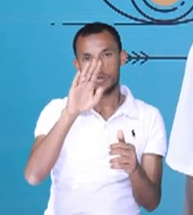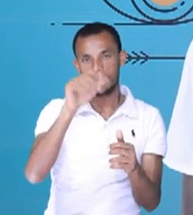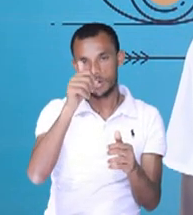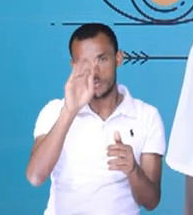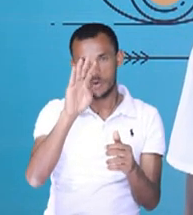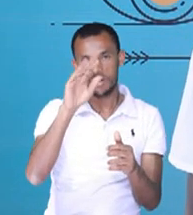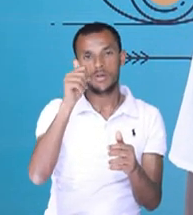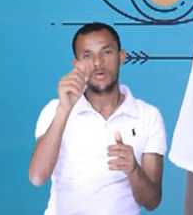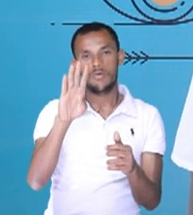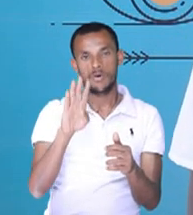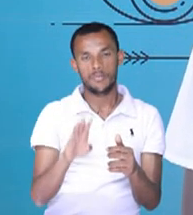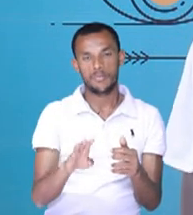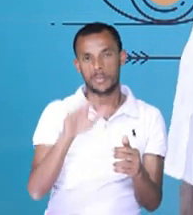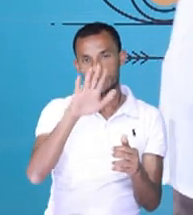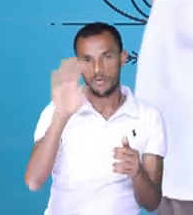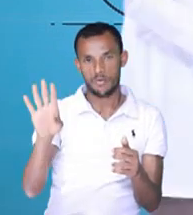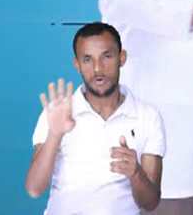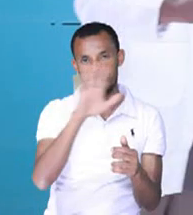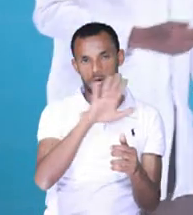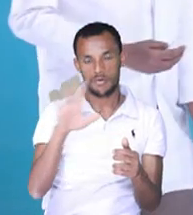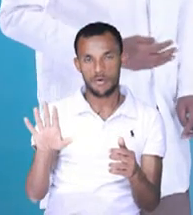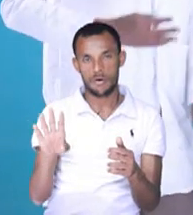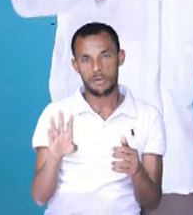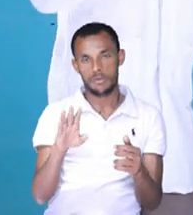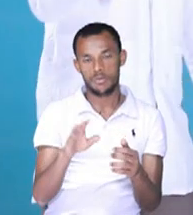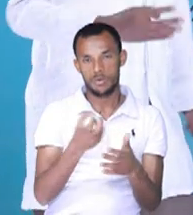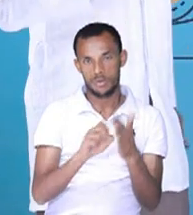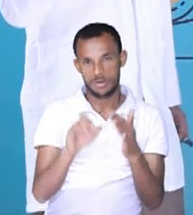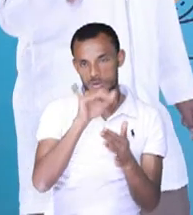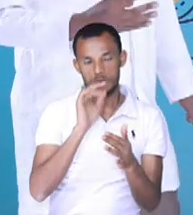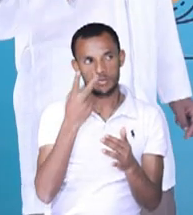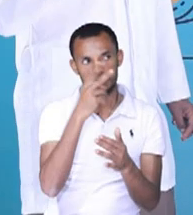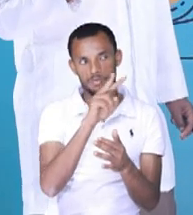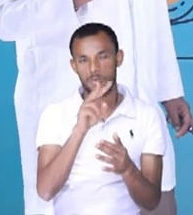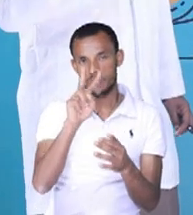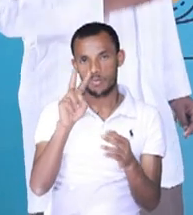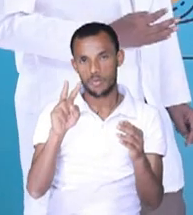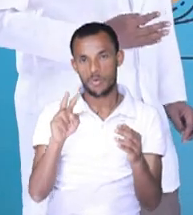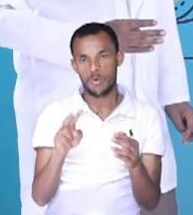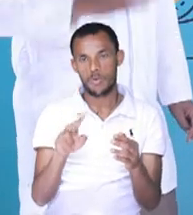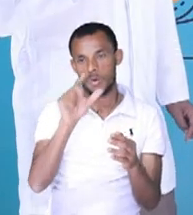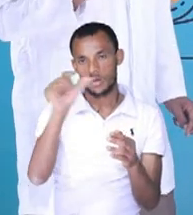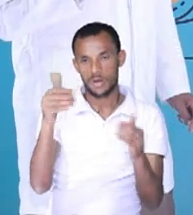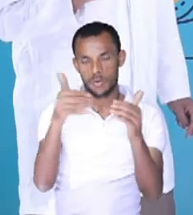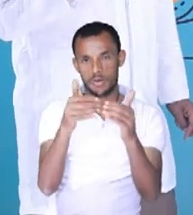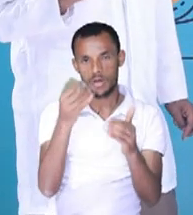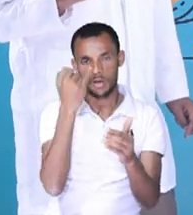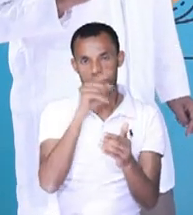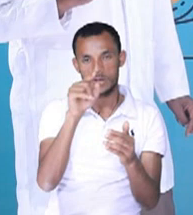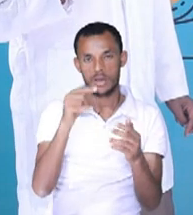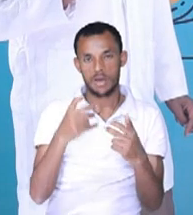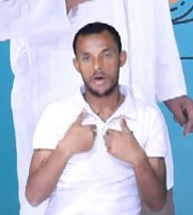12, -12. 5, 4, 5, 4. So what is said? Two matrices are equal if they have the